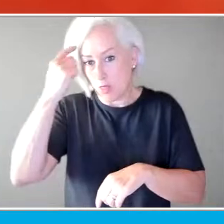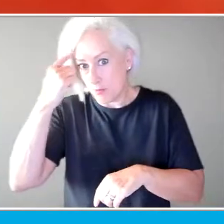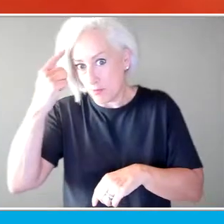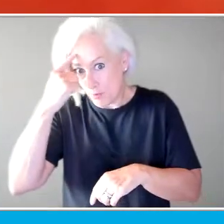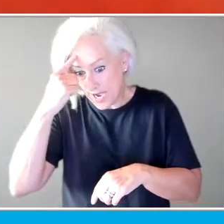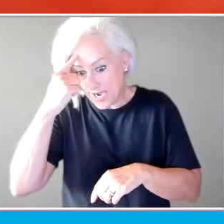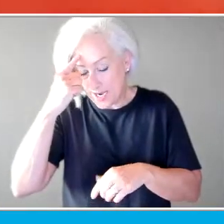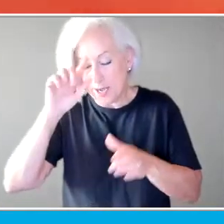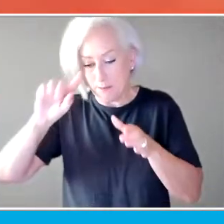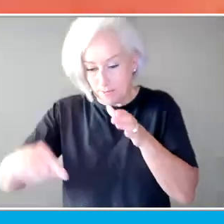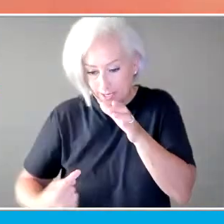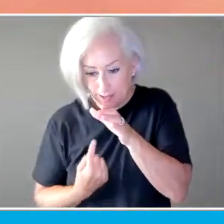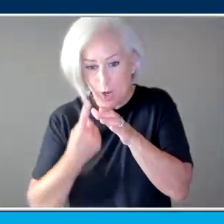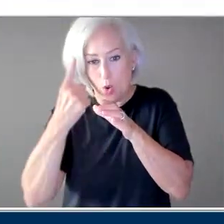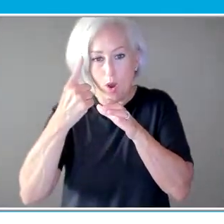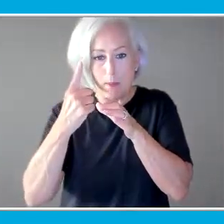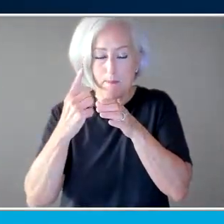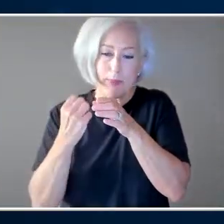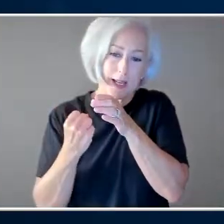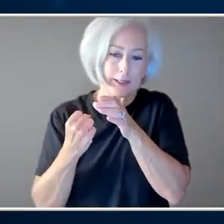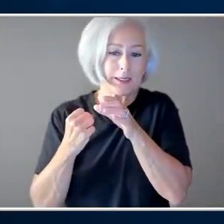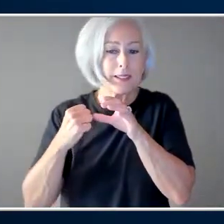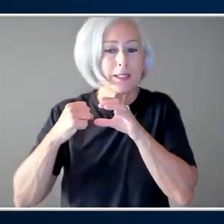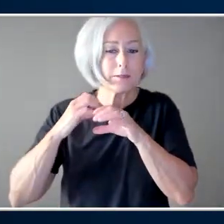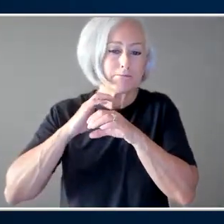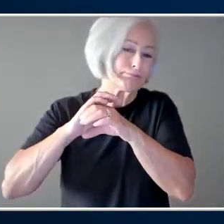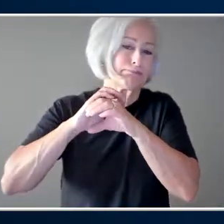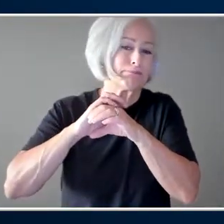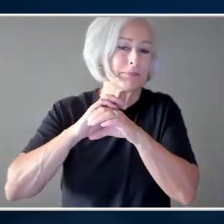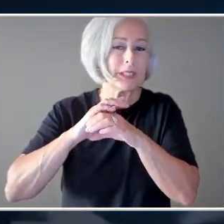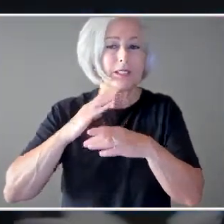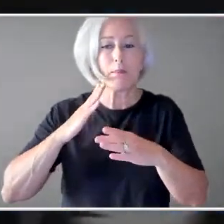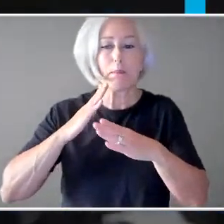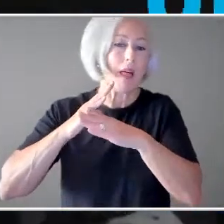Plus, one woman's close call and quick recovery. Monday at 8.